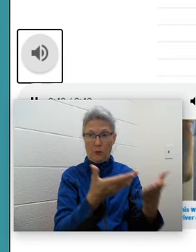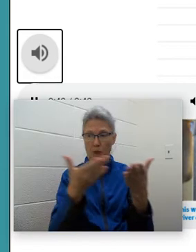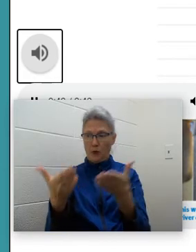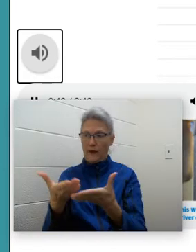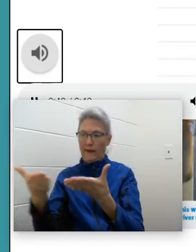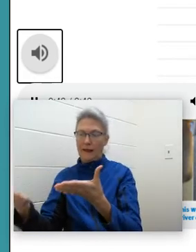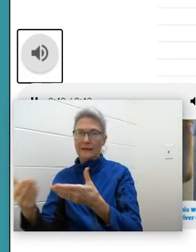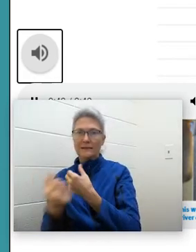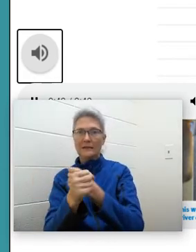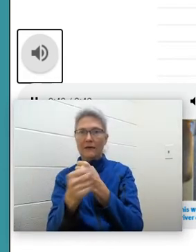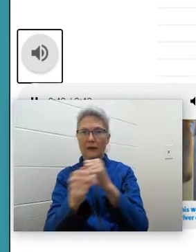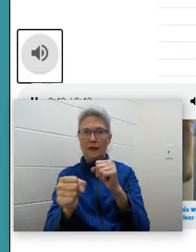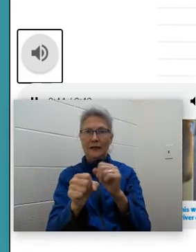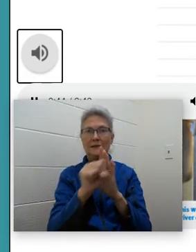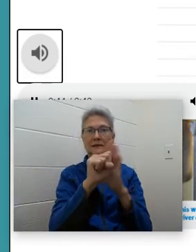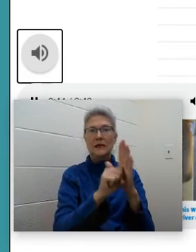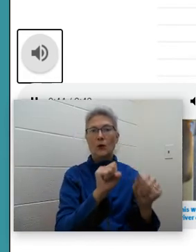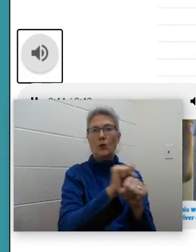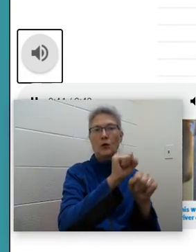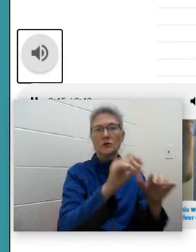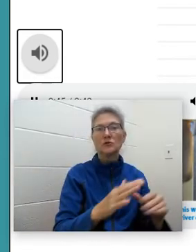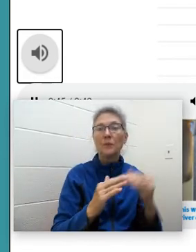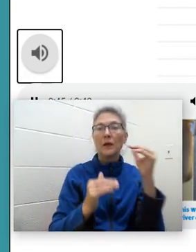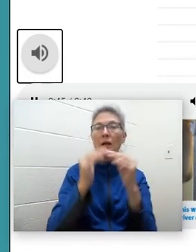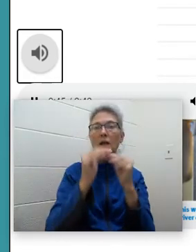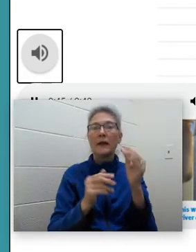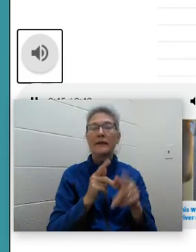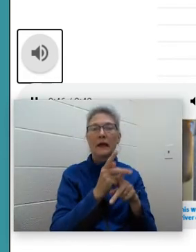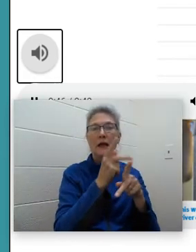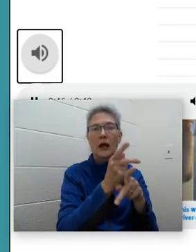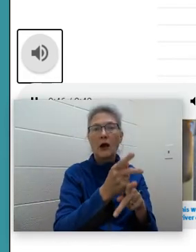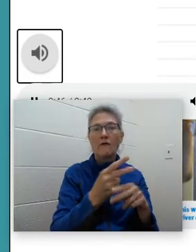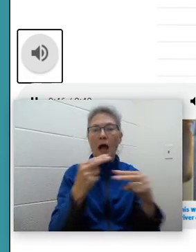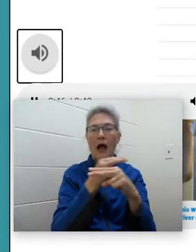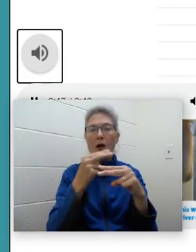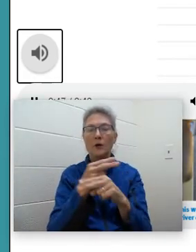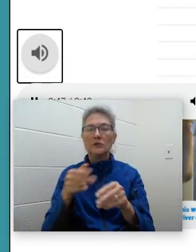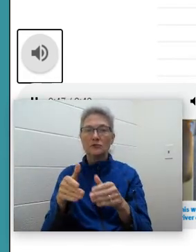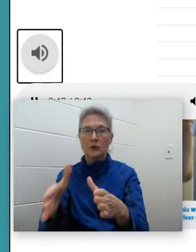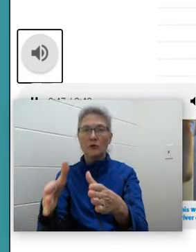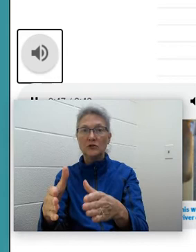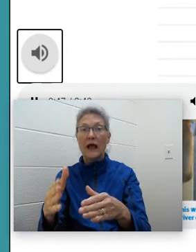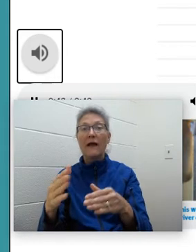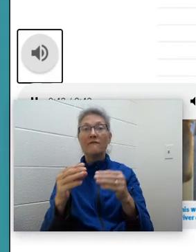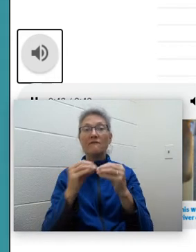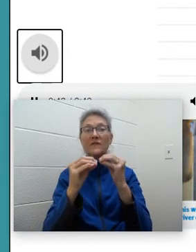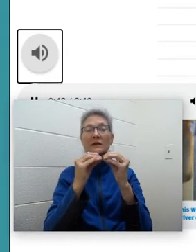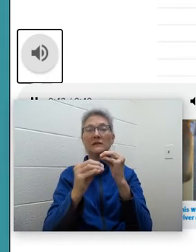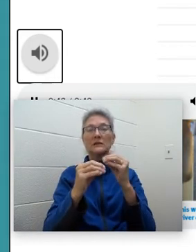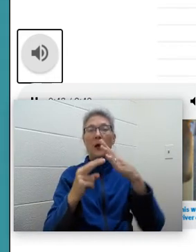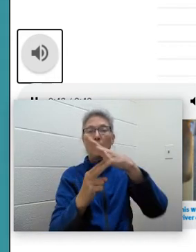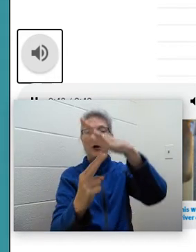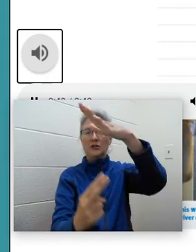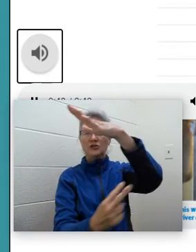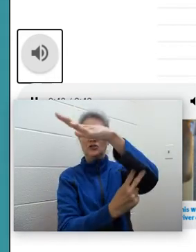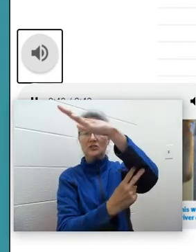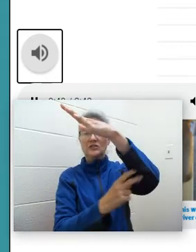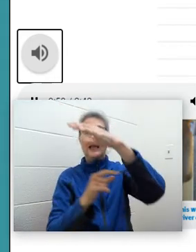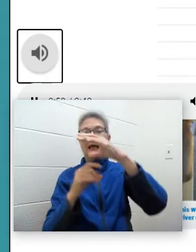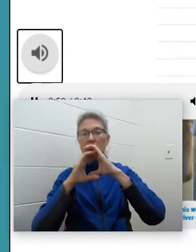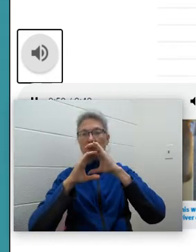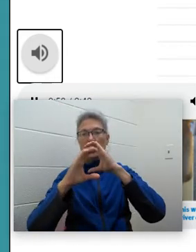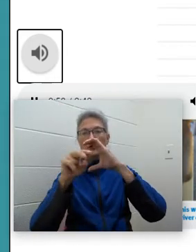workers build and maintain roads and highways. They also repair bridges and tunnels. States collect